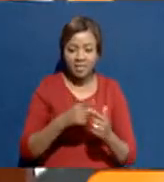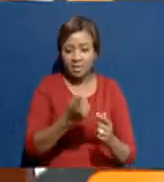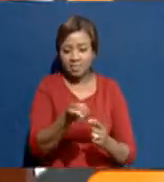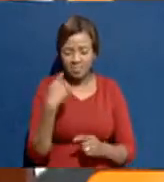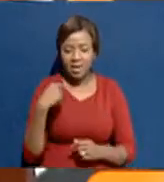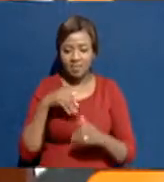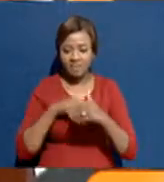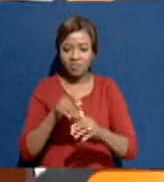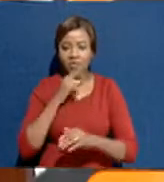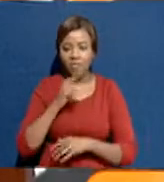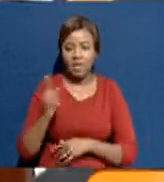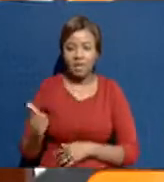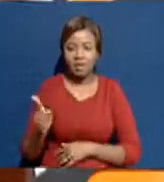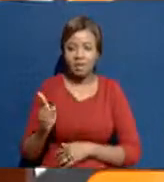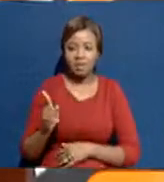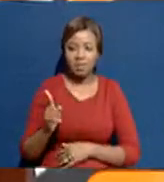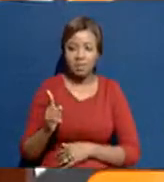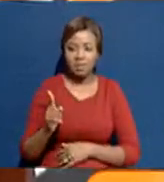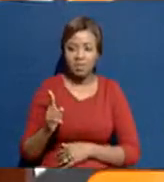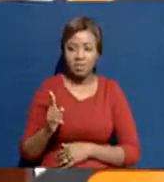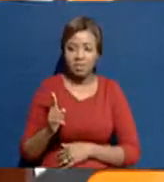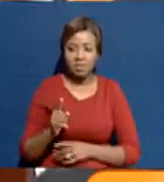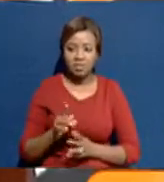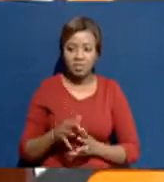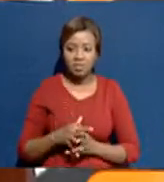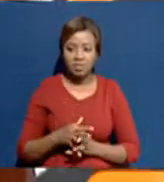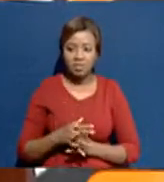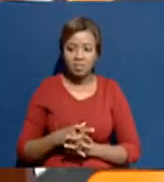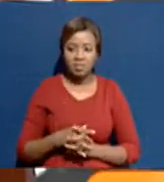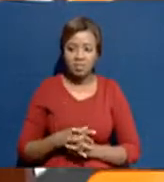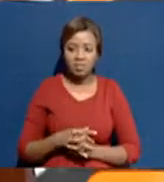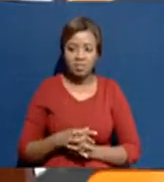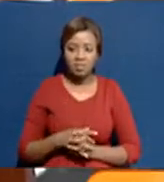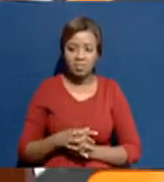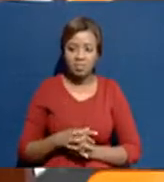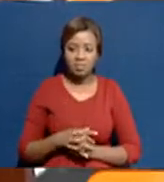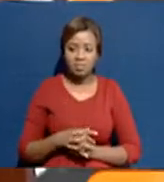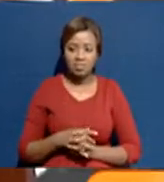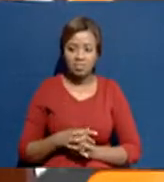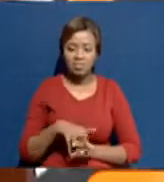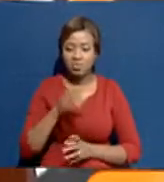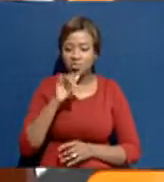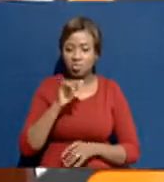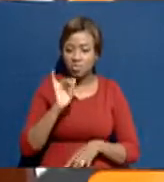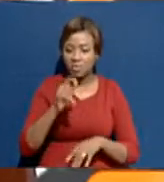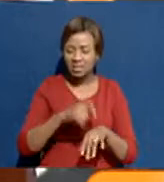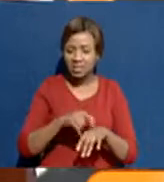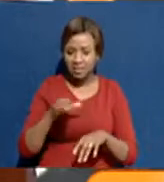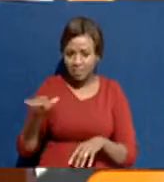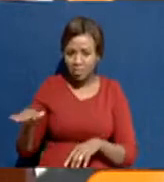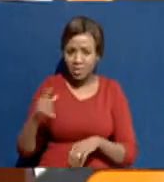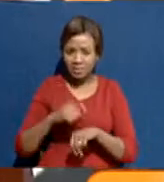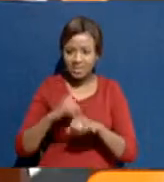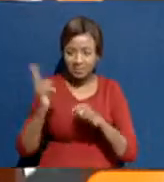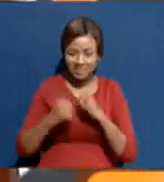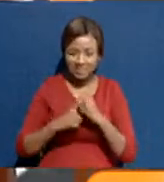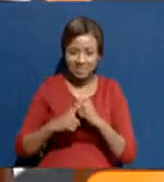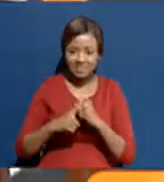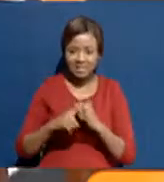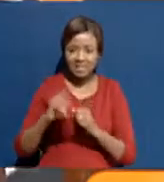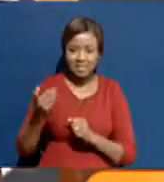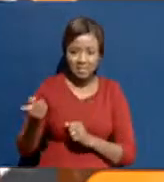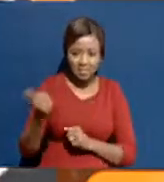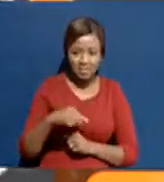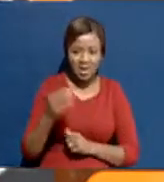guys. So when in the morning around 6 a.m., they came back to me and they